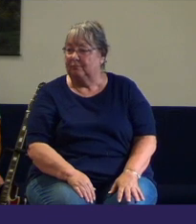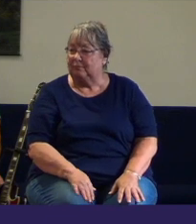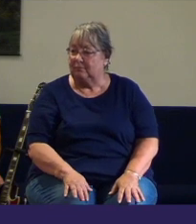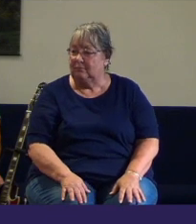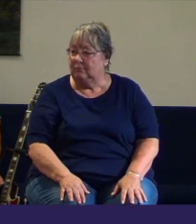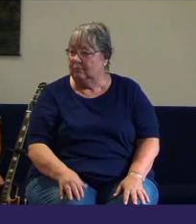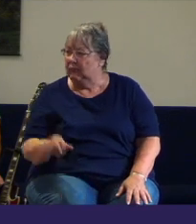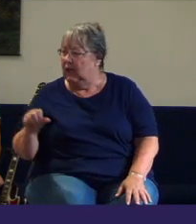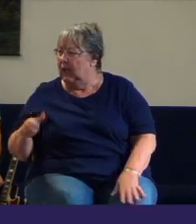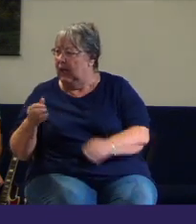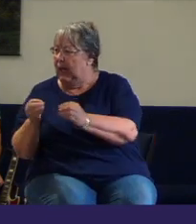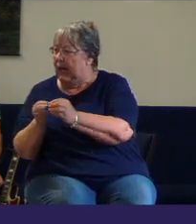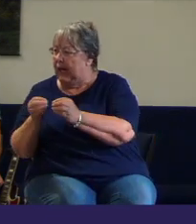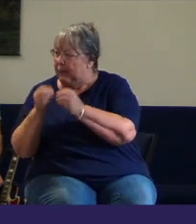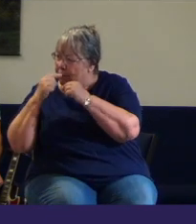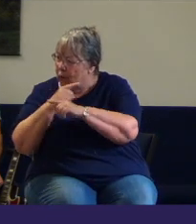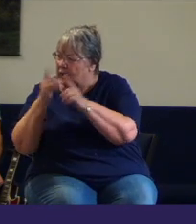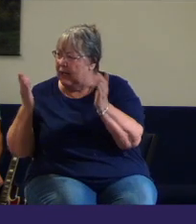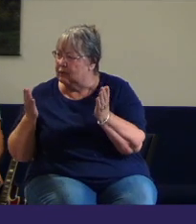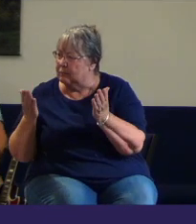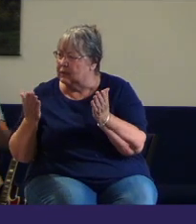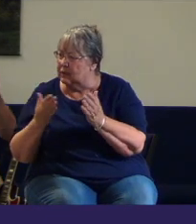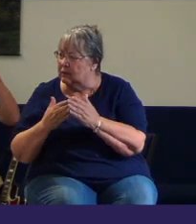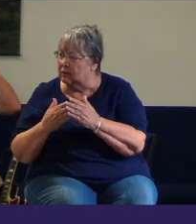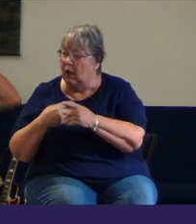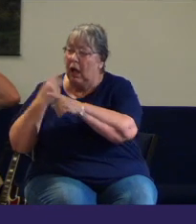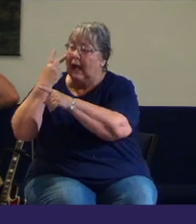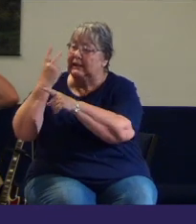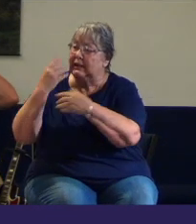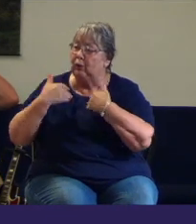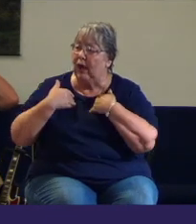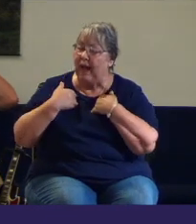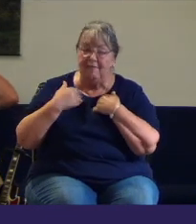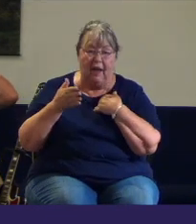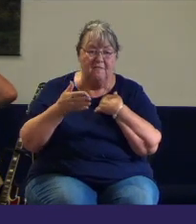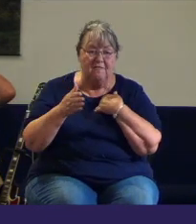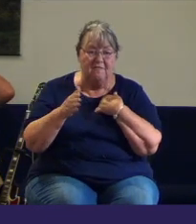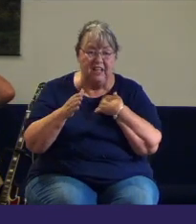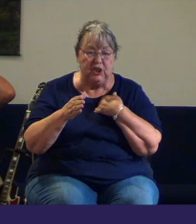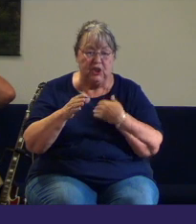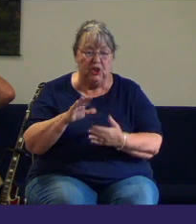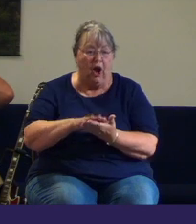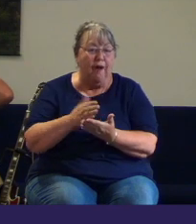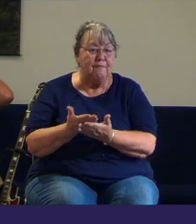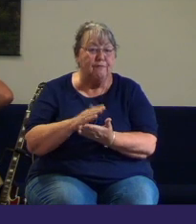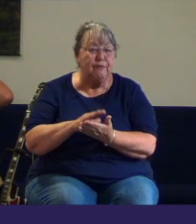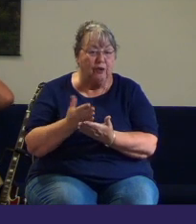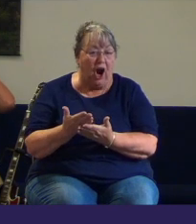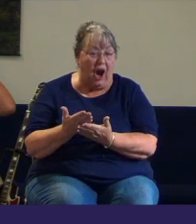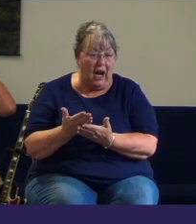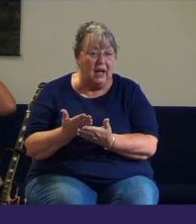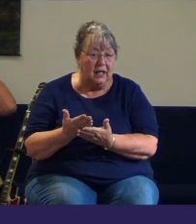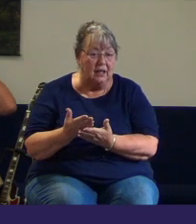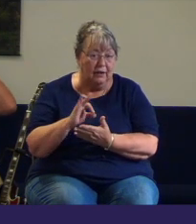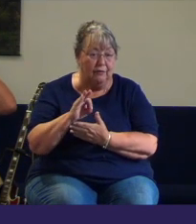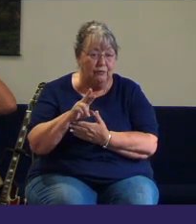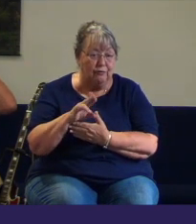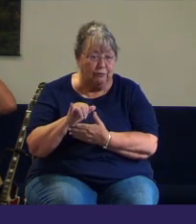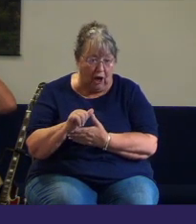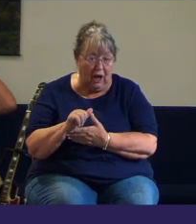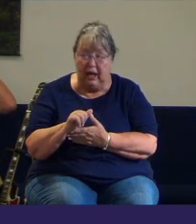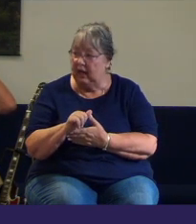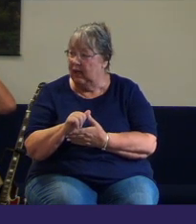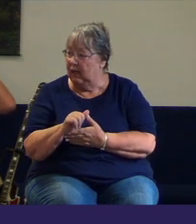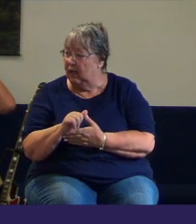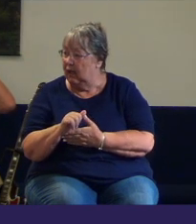Is there anything else that needs to be highlighted? I see there's a fish fry the following, what, Saturday? Is there anything needed for that? We're okay